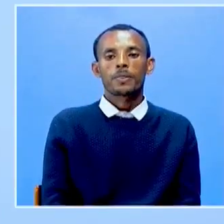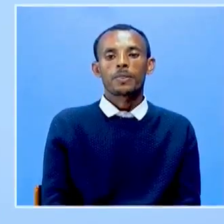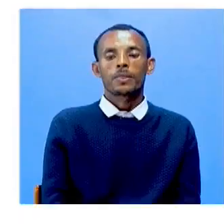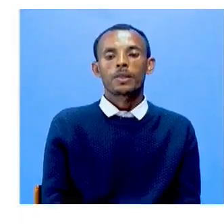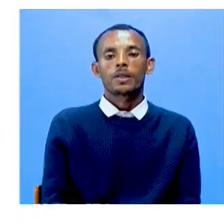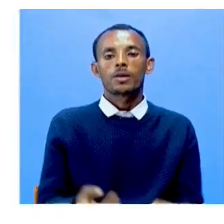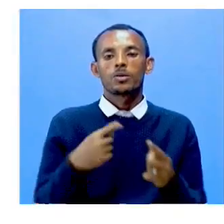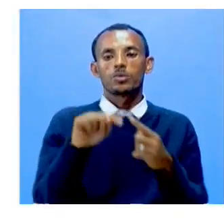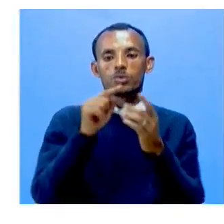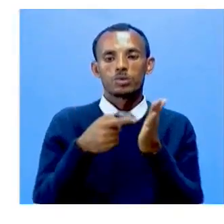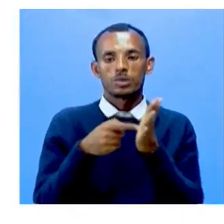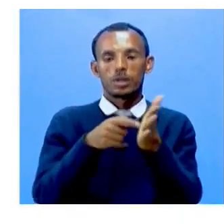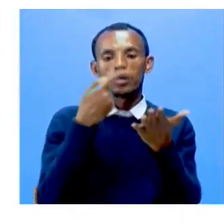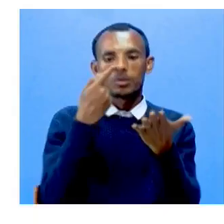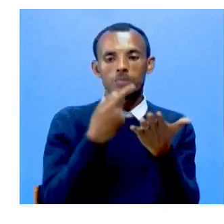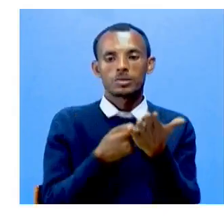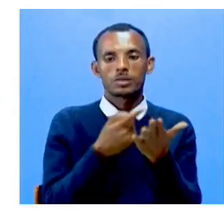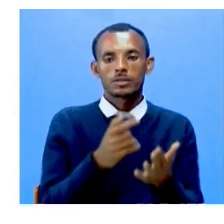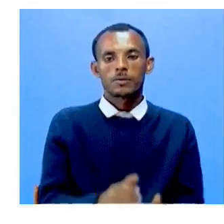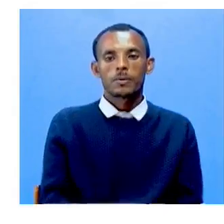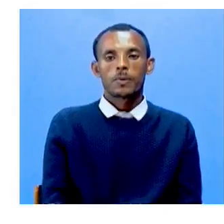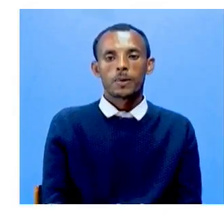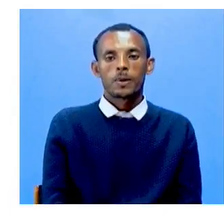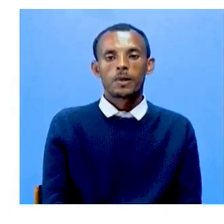To show this,